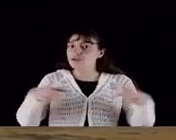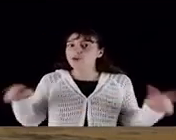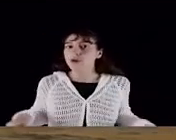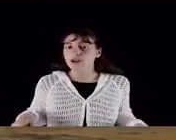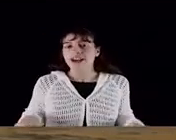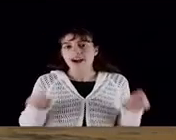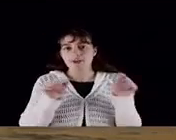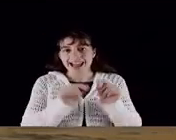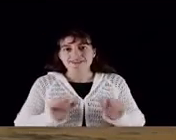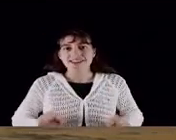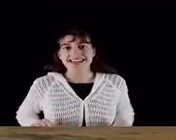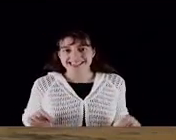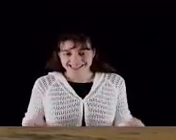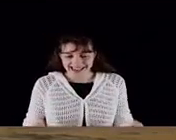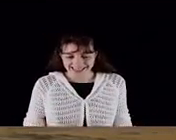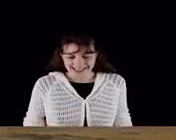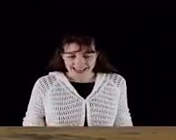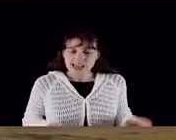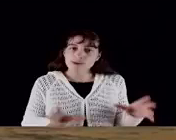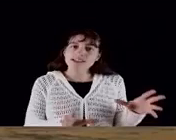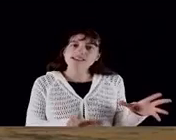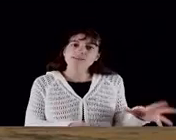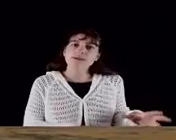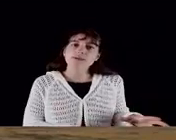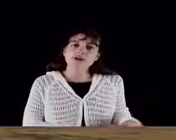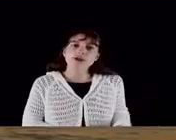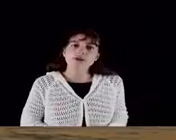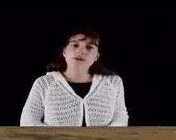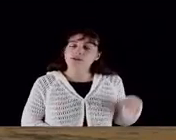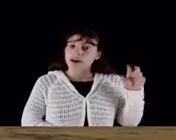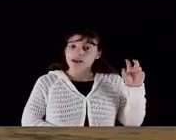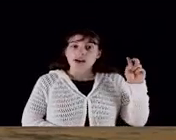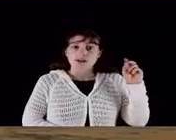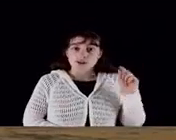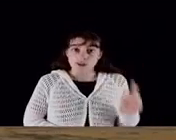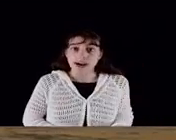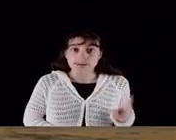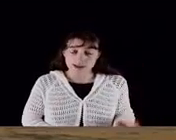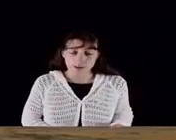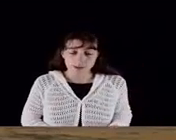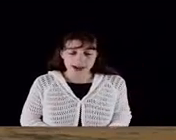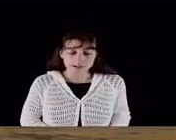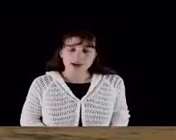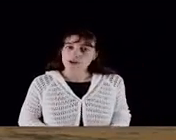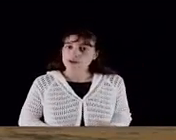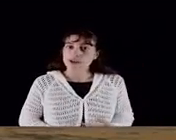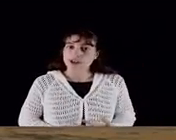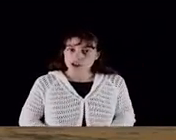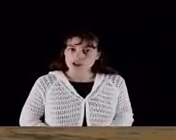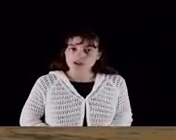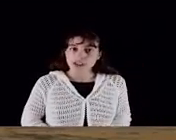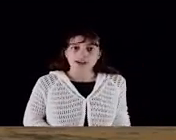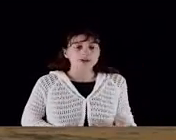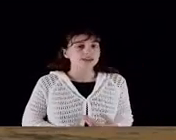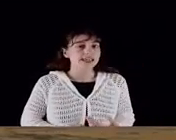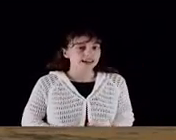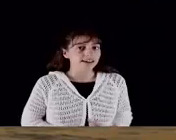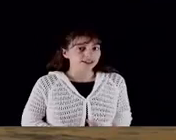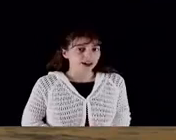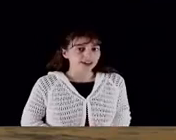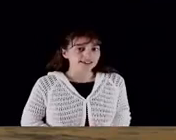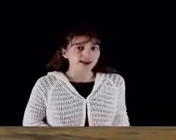the world of what heaven is like. He wants to be able to show through the husband and the wife, through the children, through the